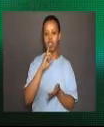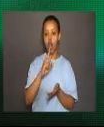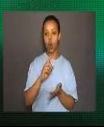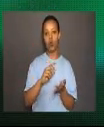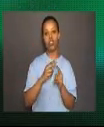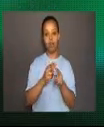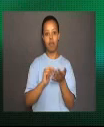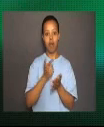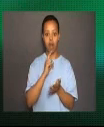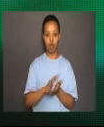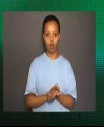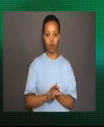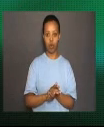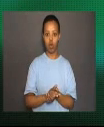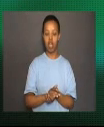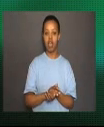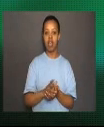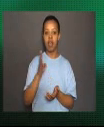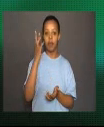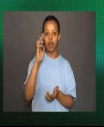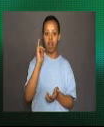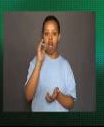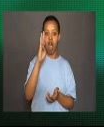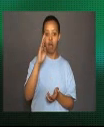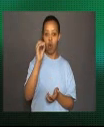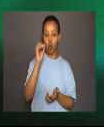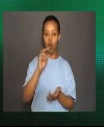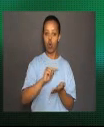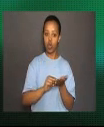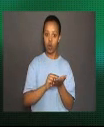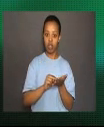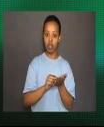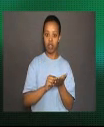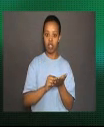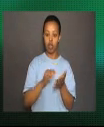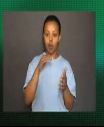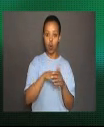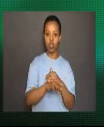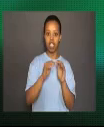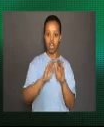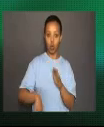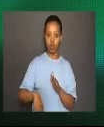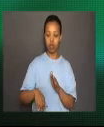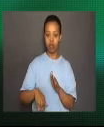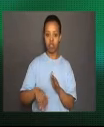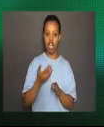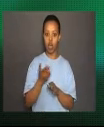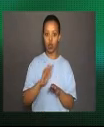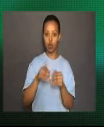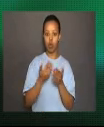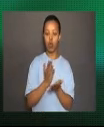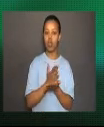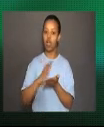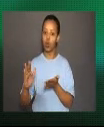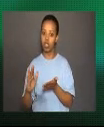The ribonuclease removes the DNA fragments that were used to